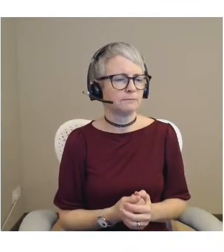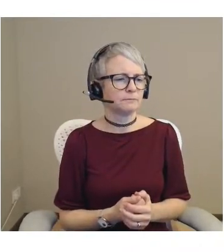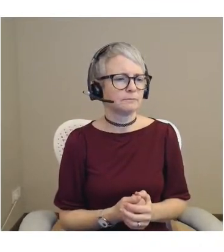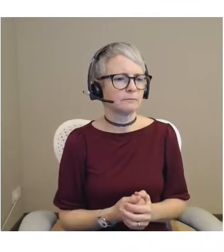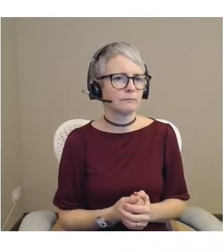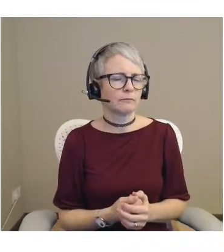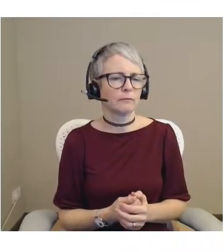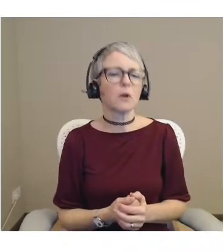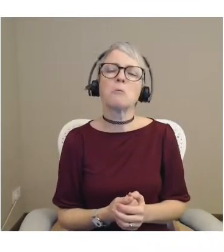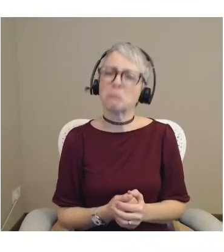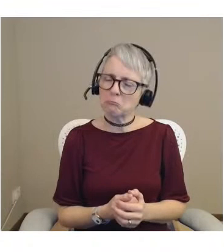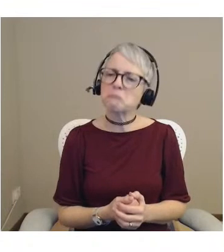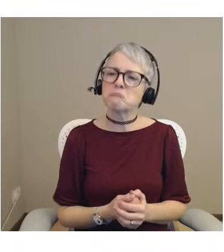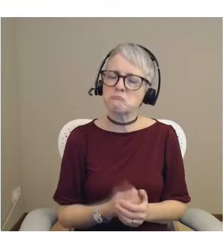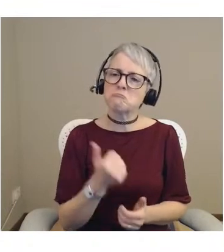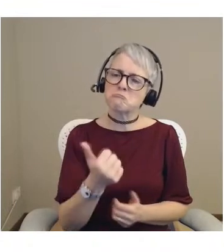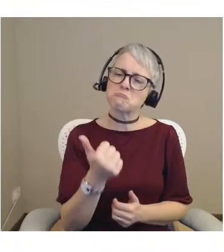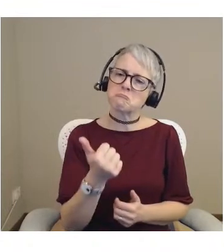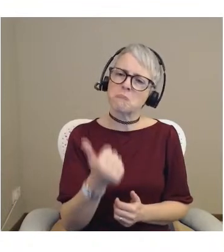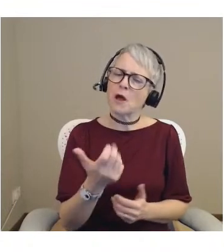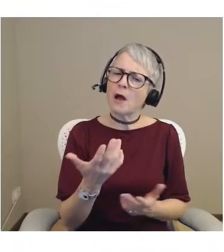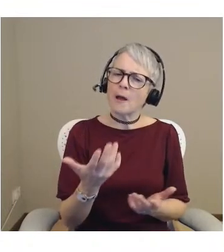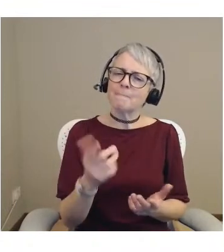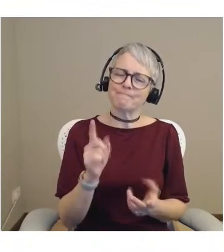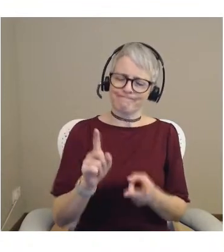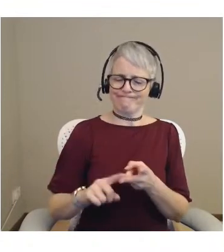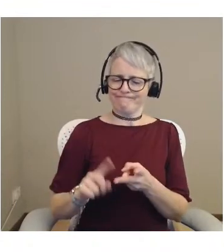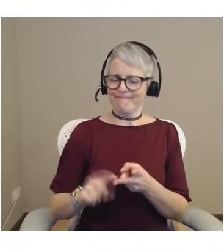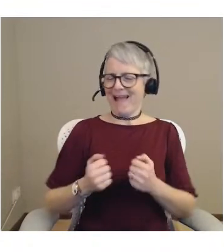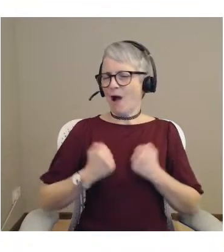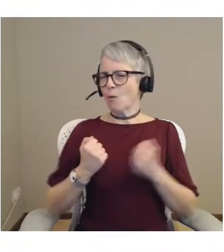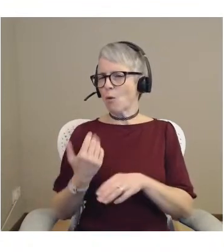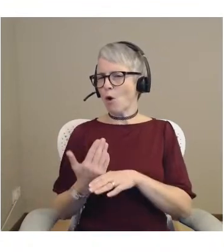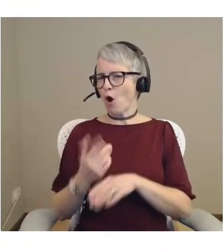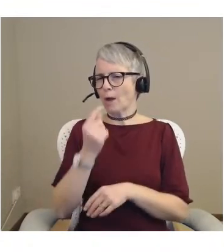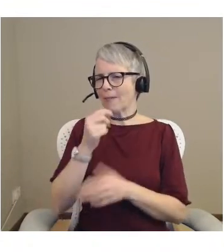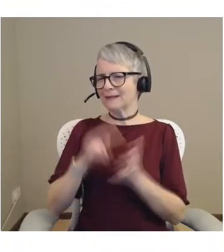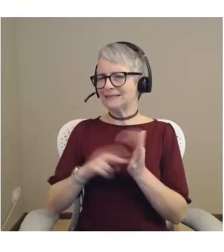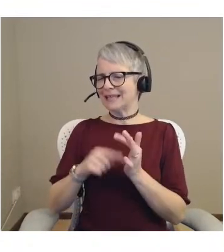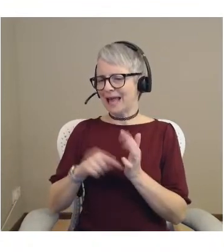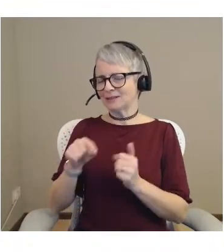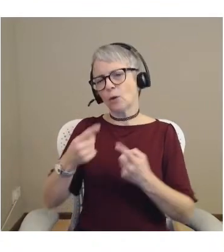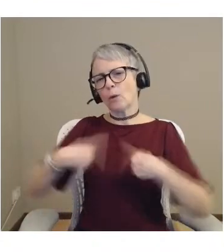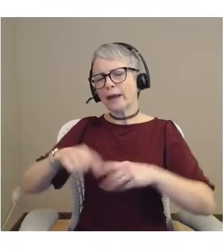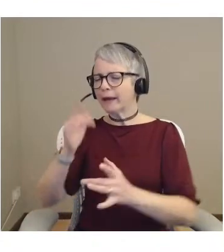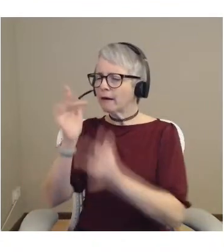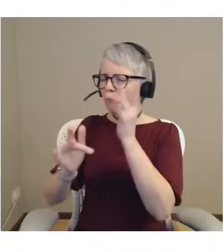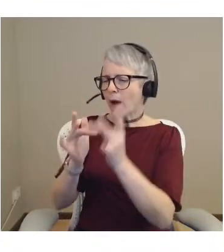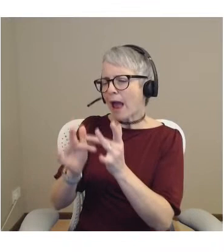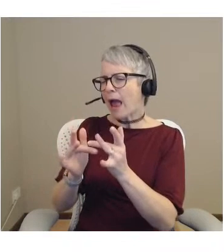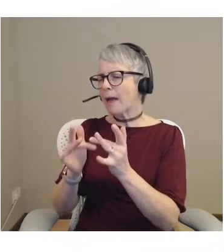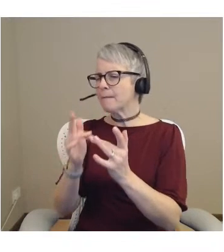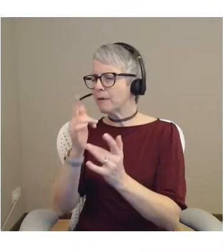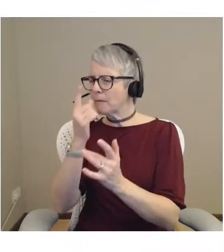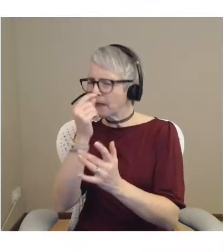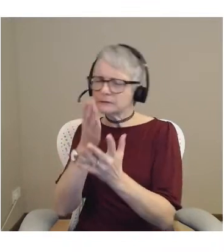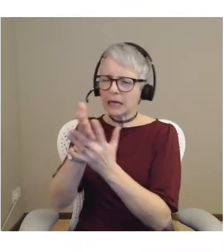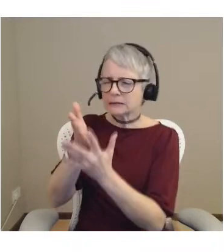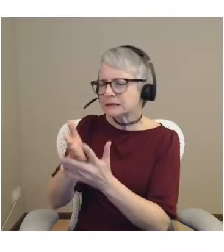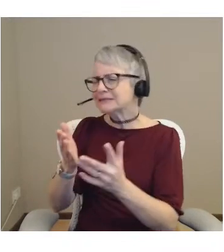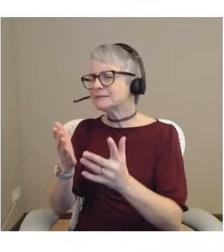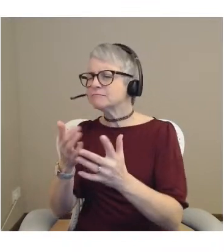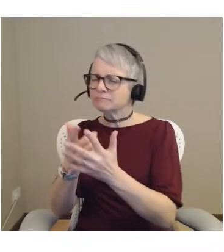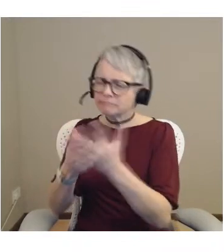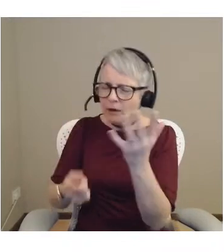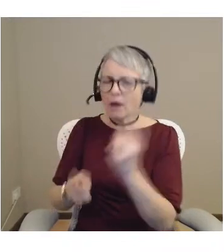Cool, and I think that really brings in the second element of AbilityNet's work. A lot of work we're doing is looking at web accessibility and apps, but equally broadly under that banner